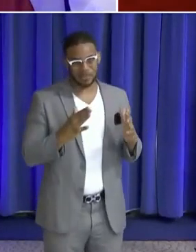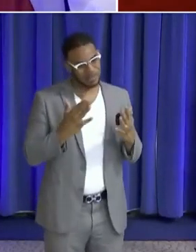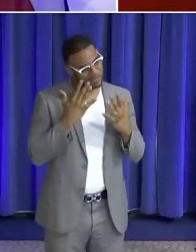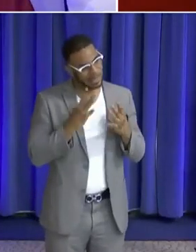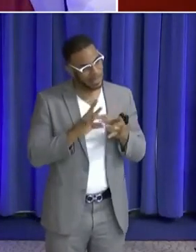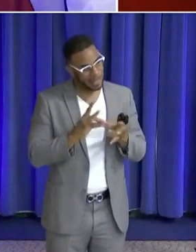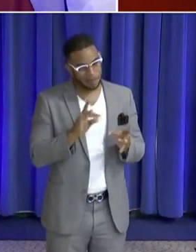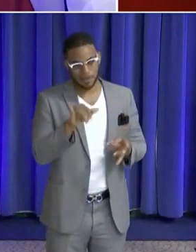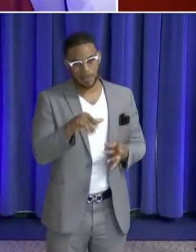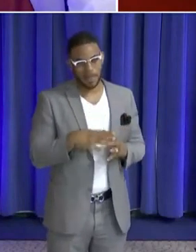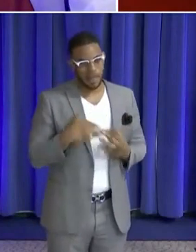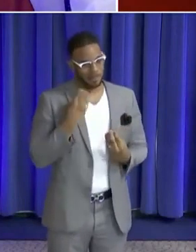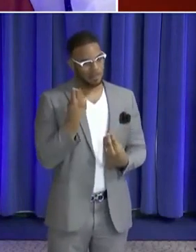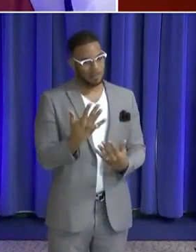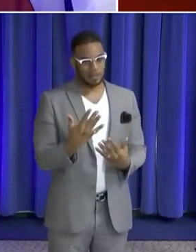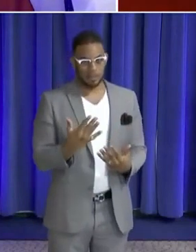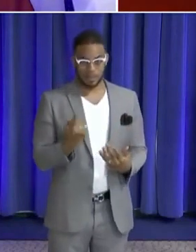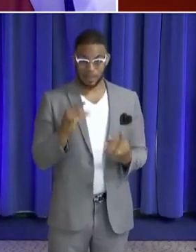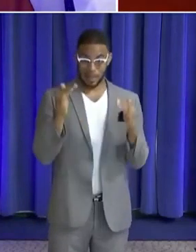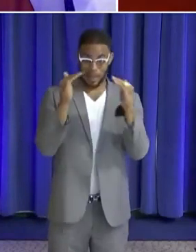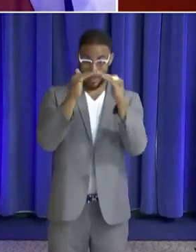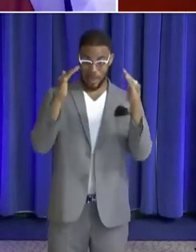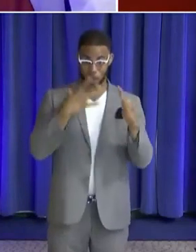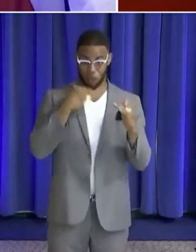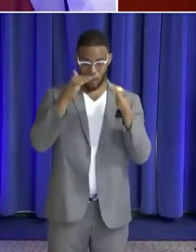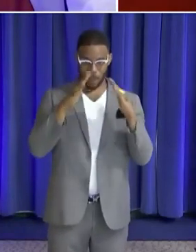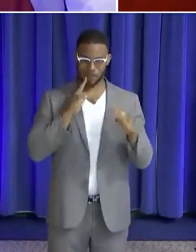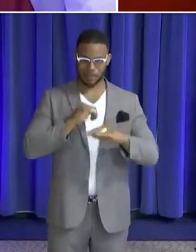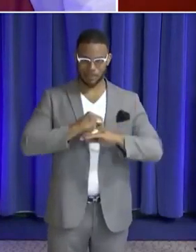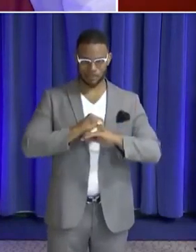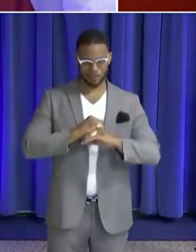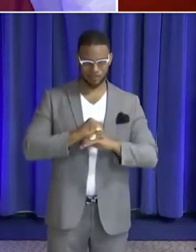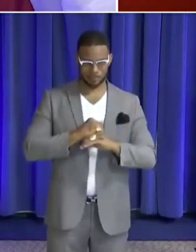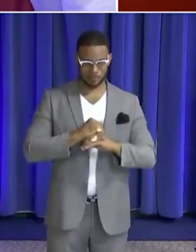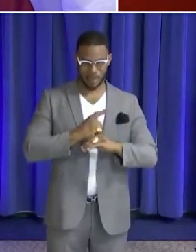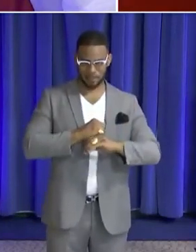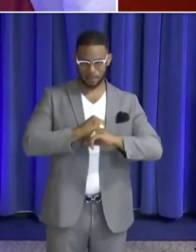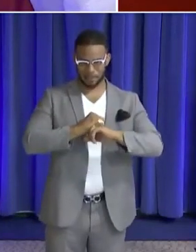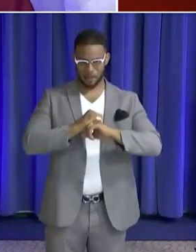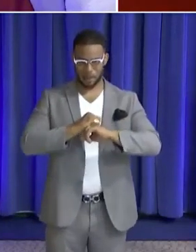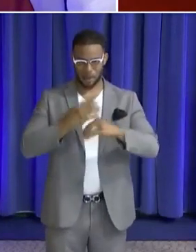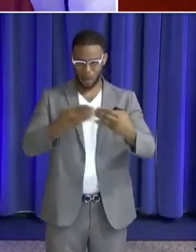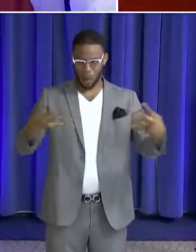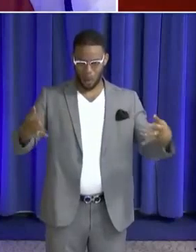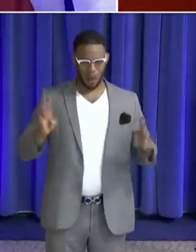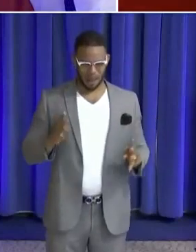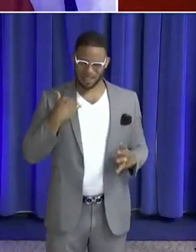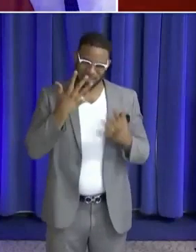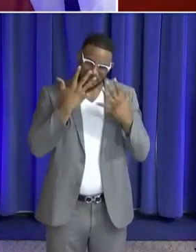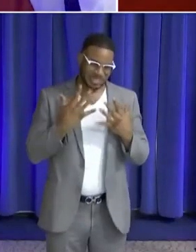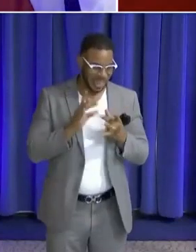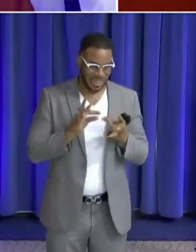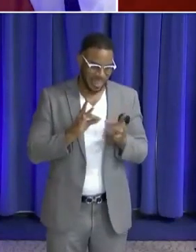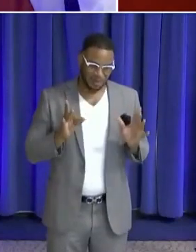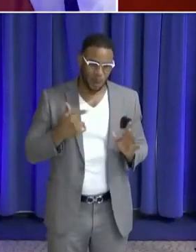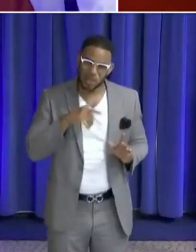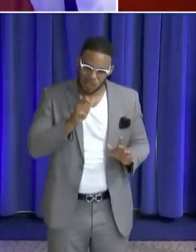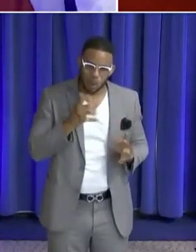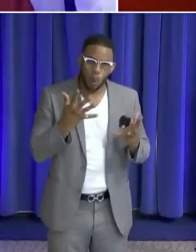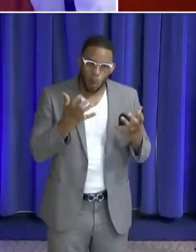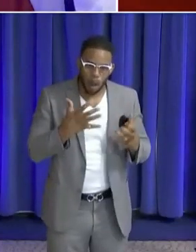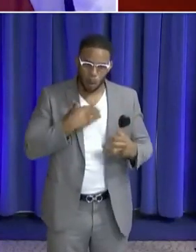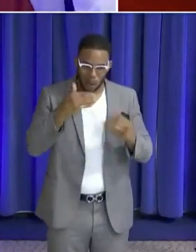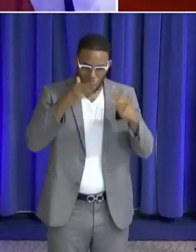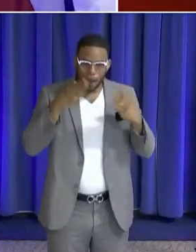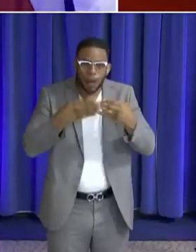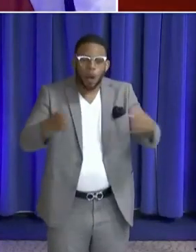that the house and its inhabitants have to be walled off. I think that's a sad commentary. We should want the White